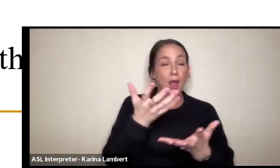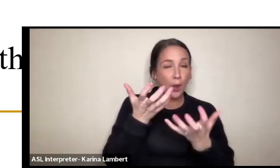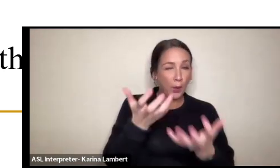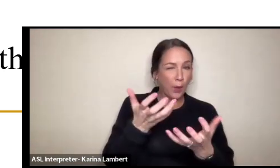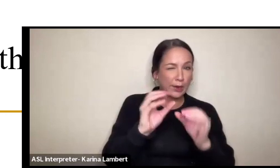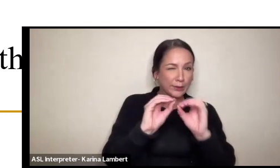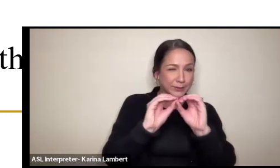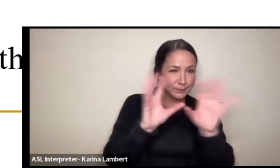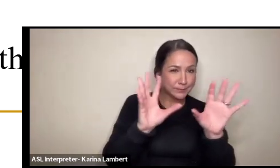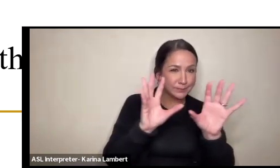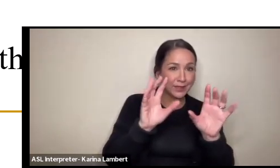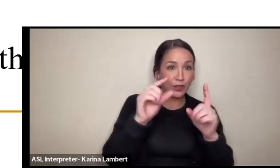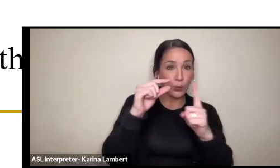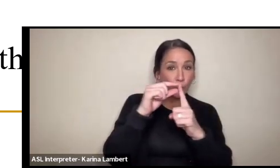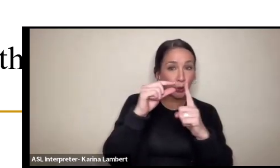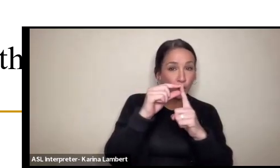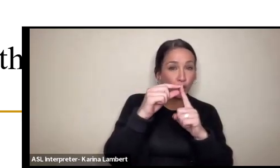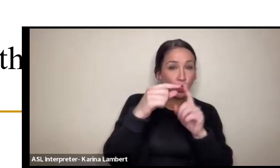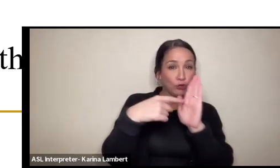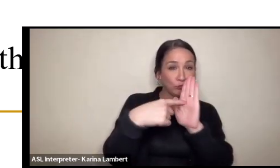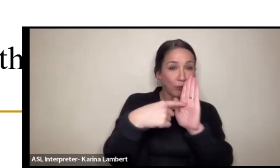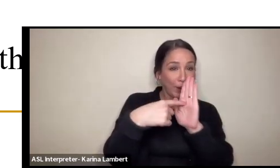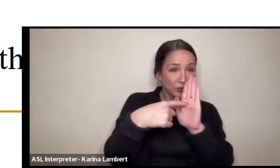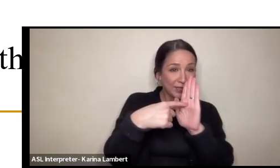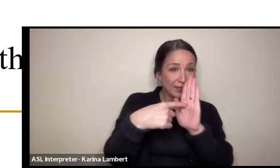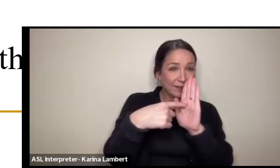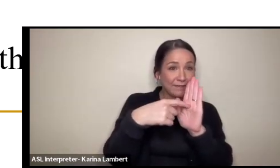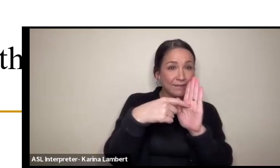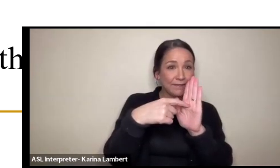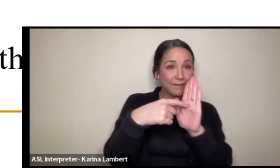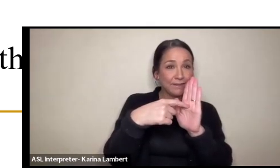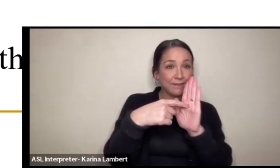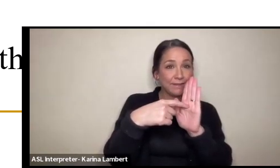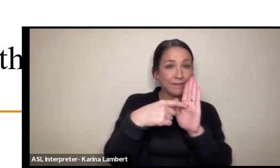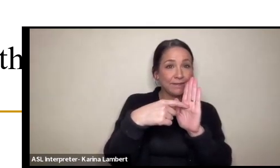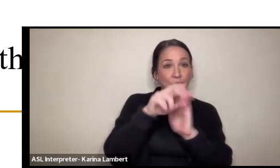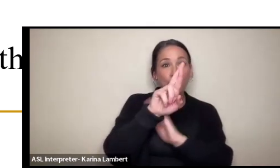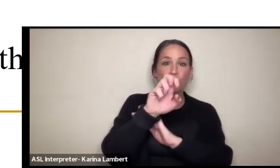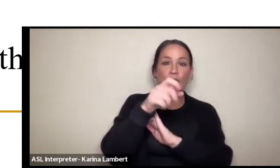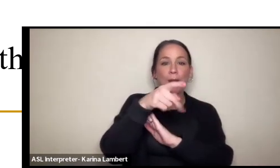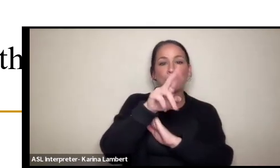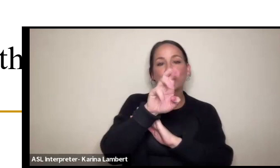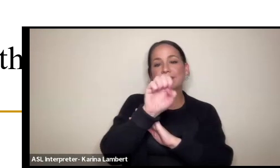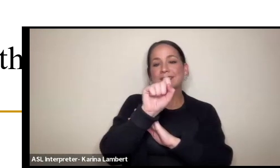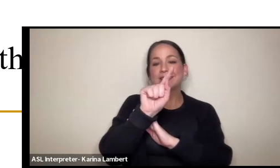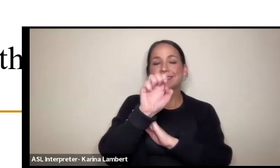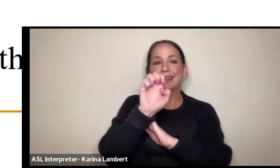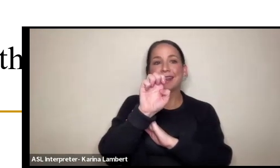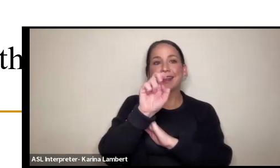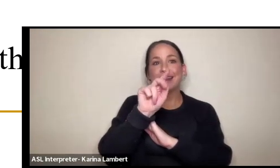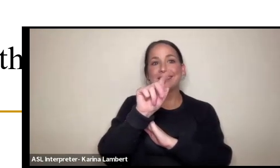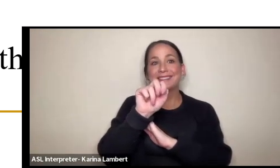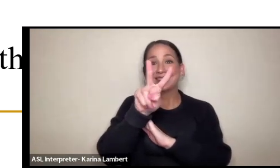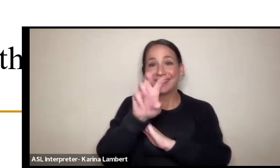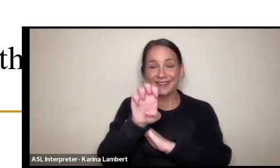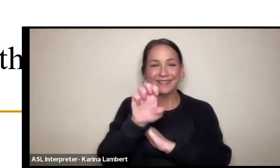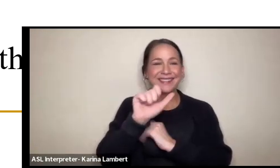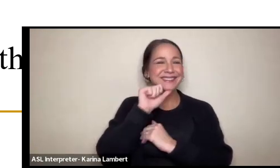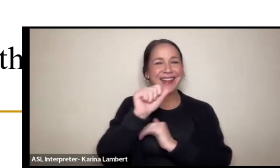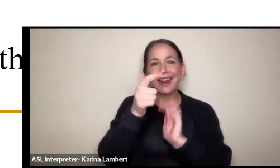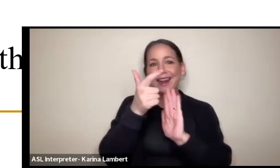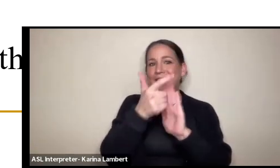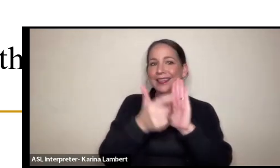term representative that I'm using in this context, it's not a legal term. It is